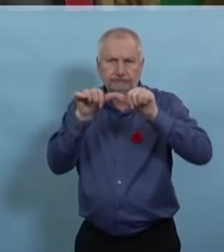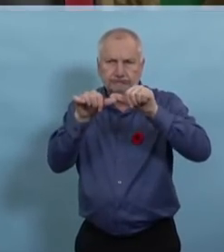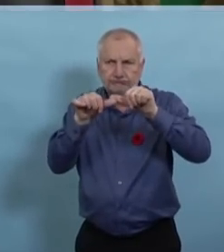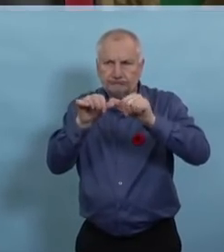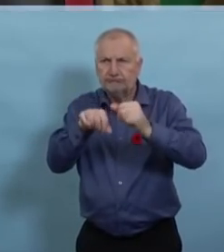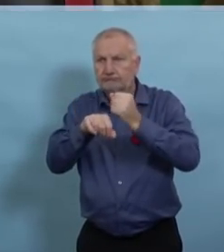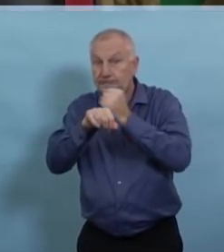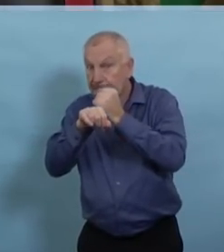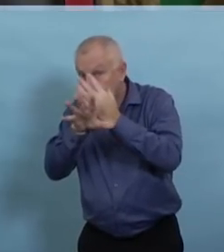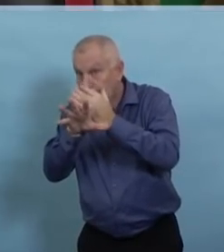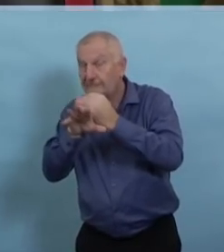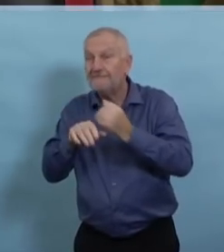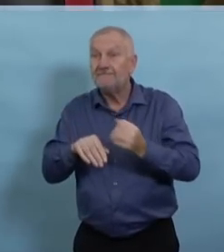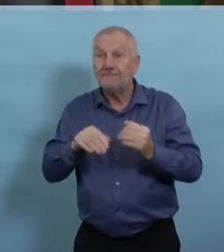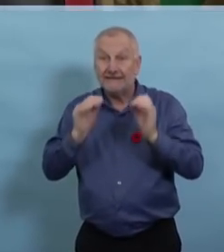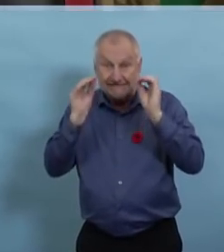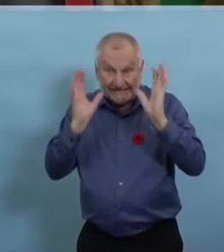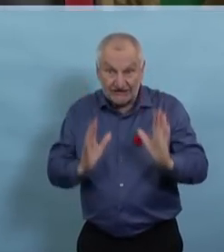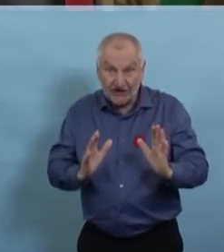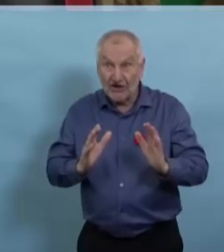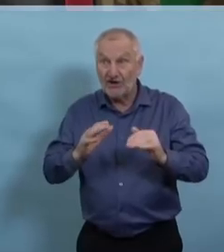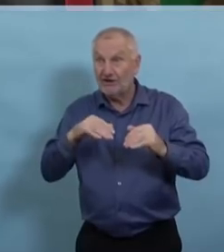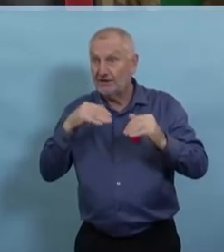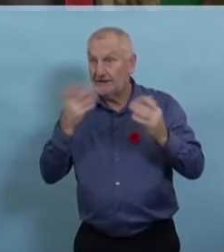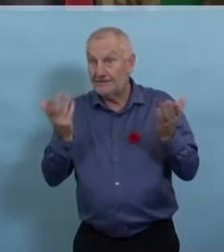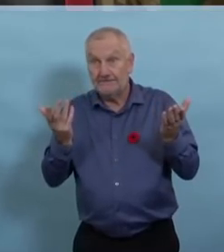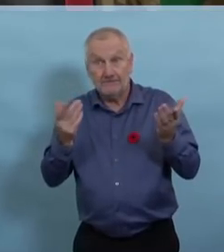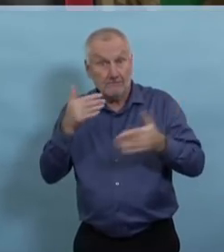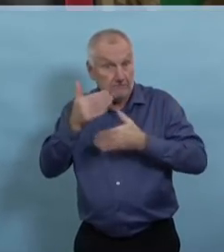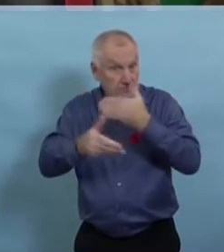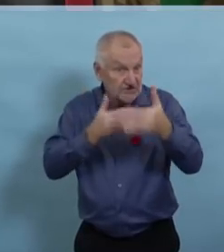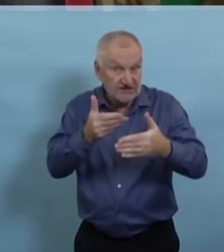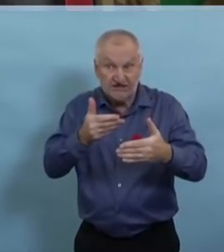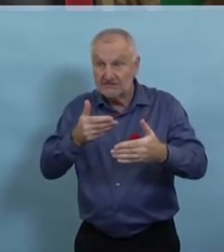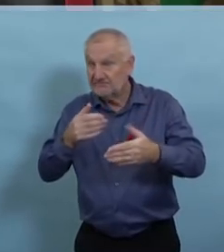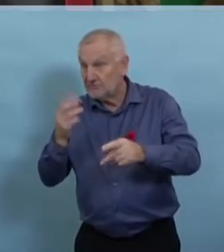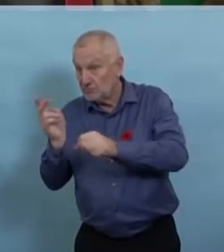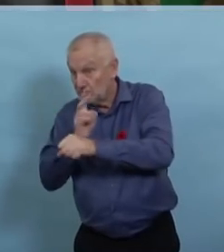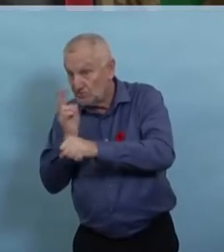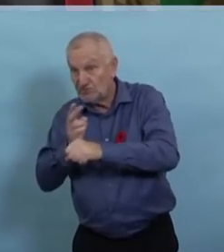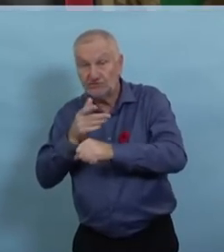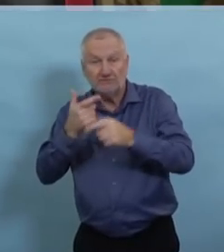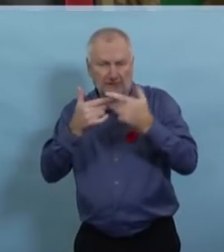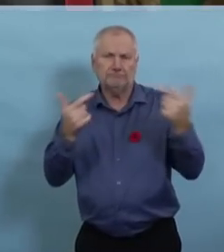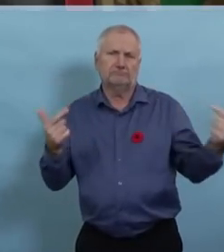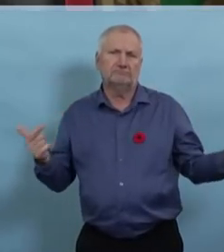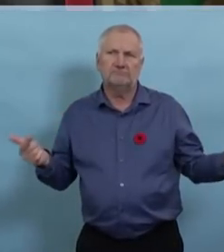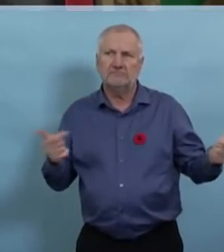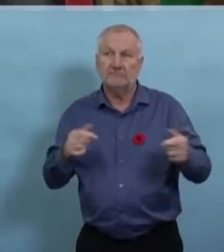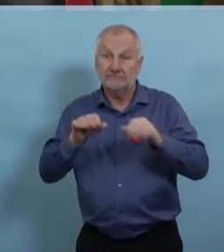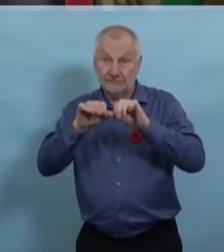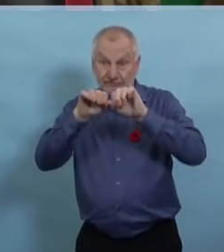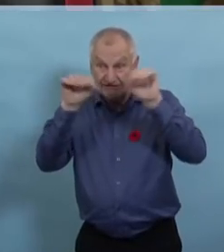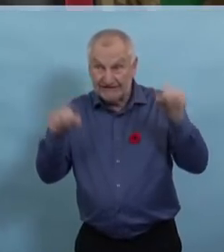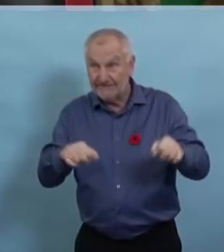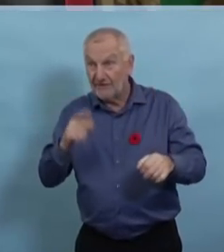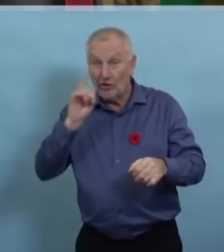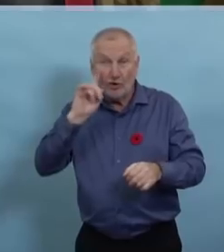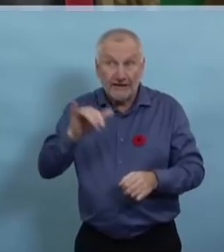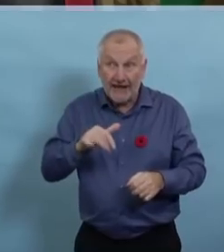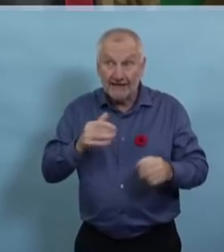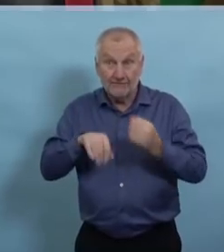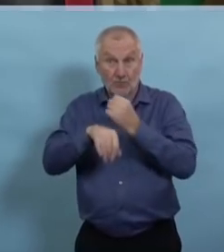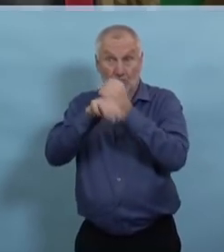that teachers use with their students when they're in a remote situation are different. And so that this support center is intended to acknowledge